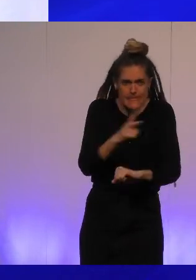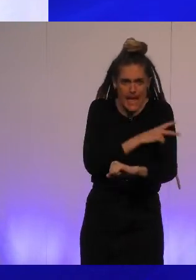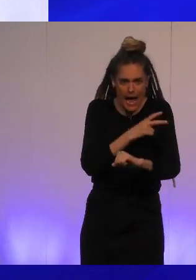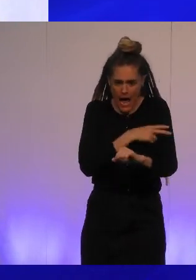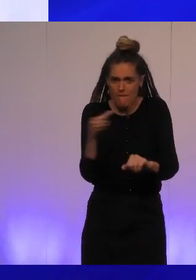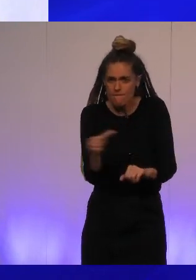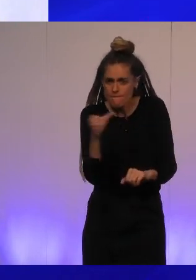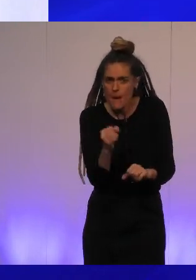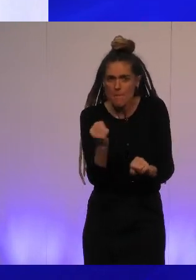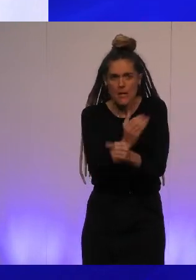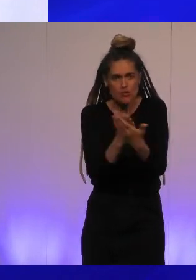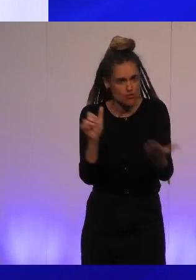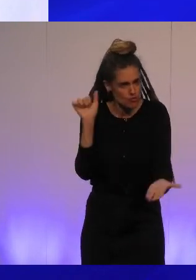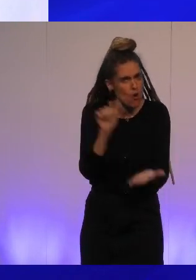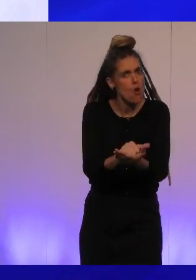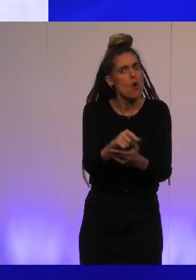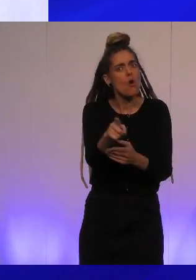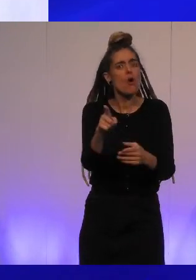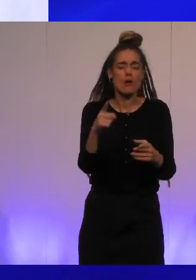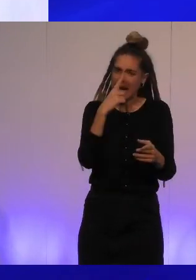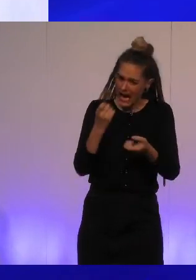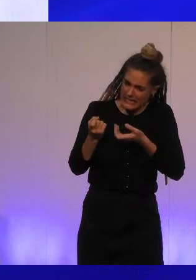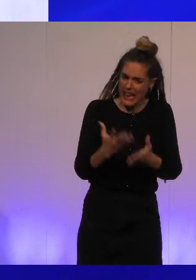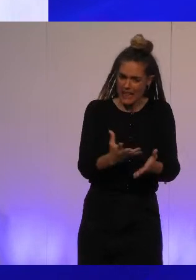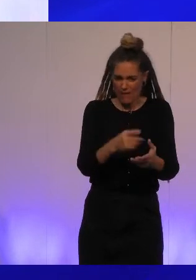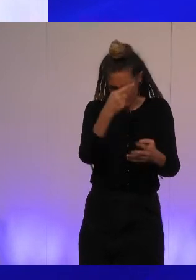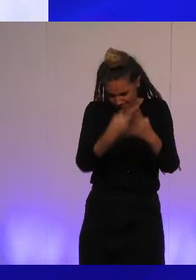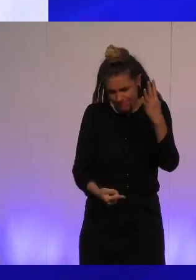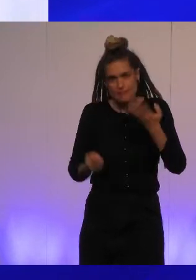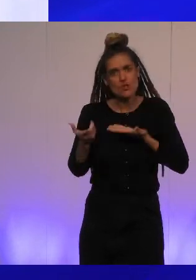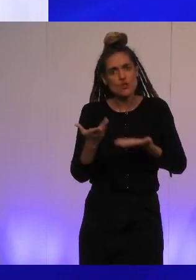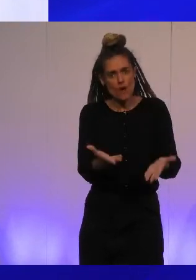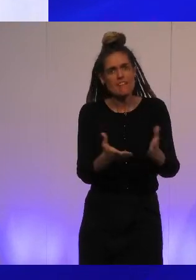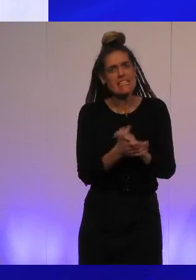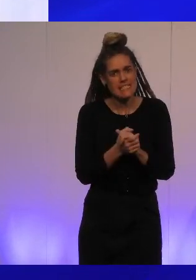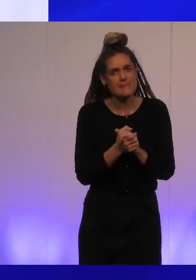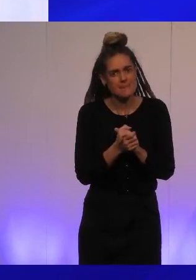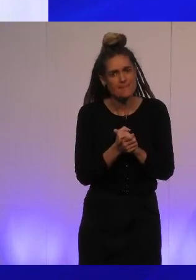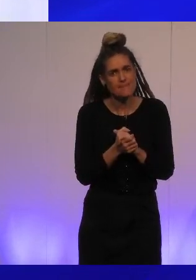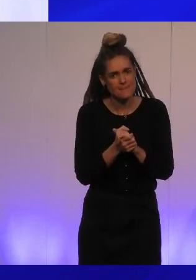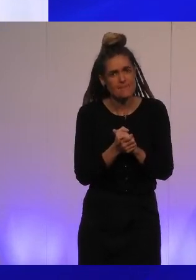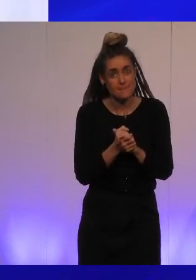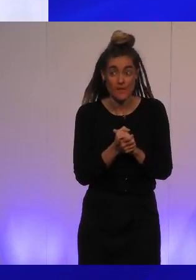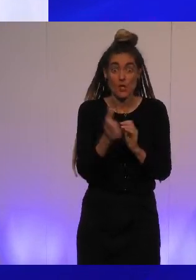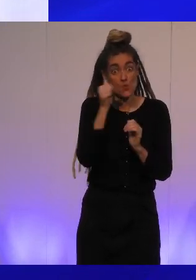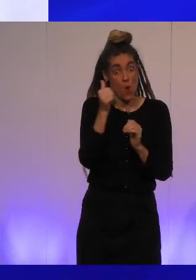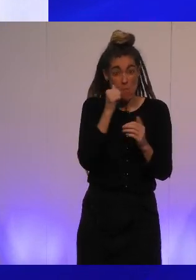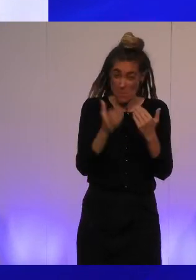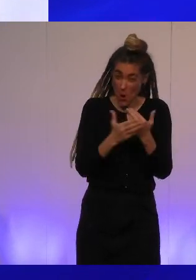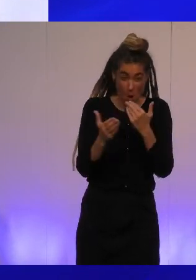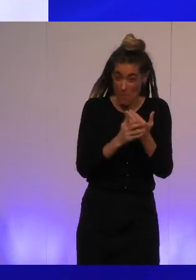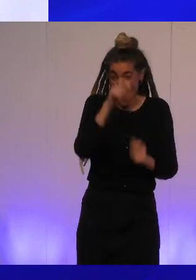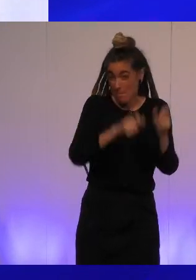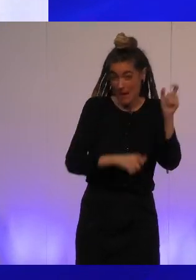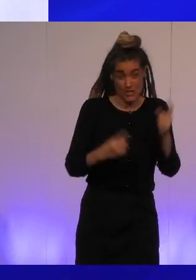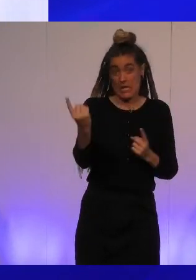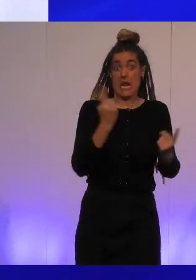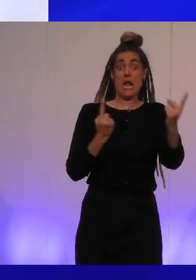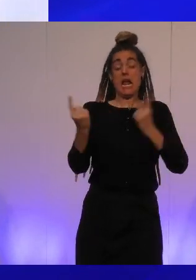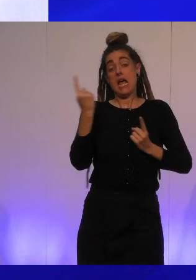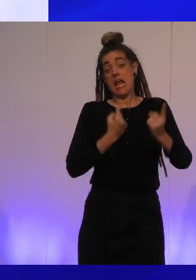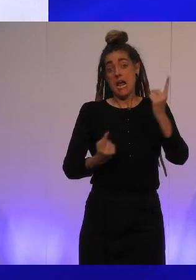deliver the services that we need. We know that we're seeing increasing numbers of patients coming through A&E.